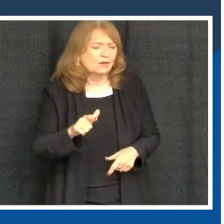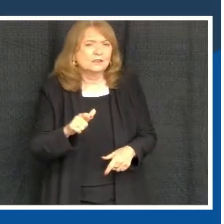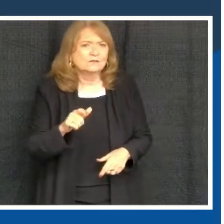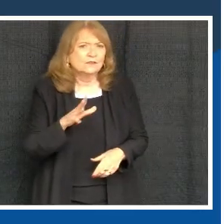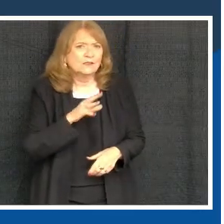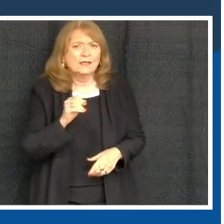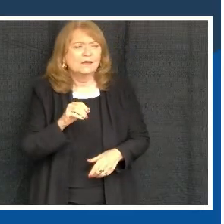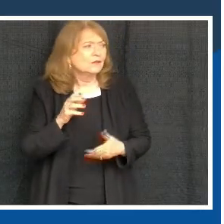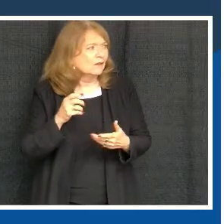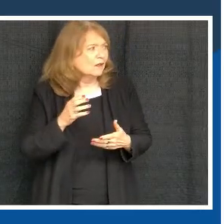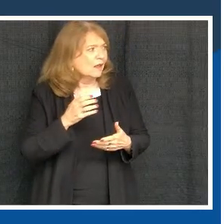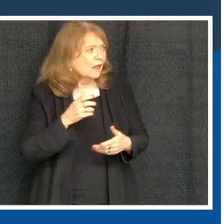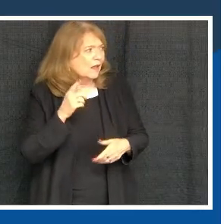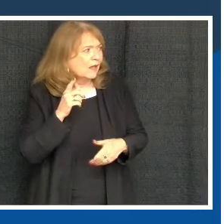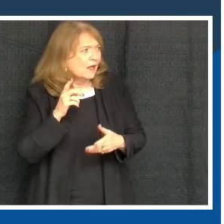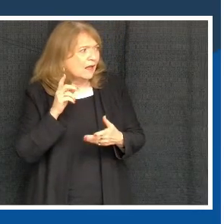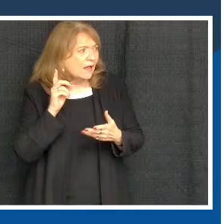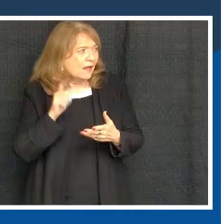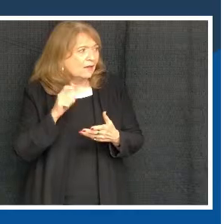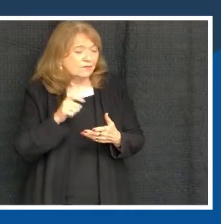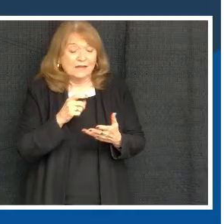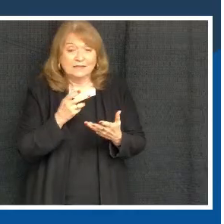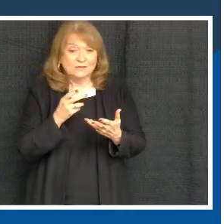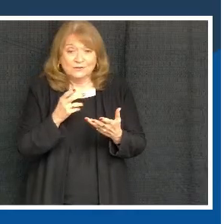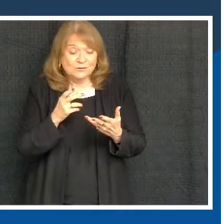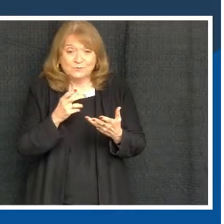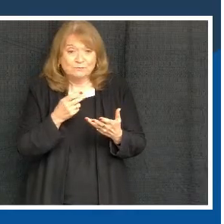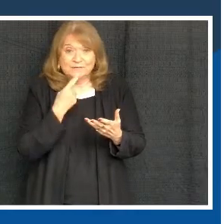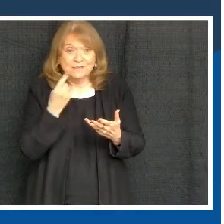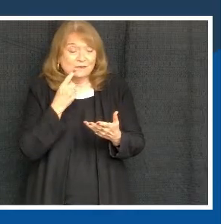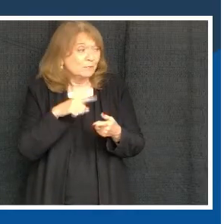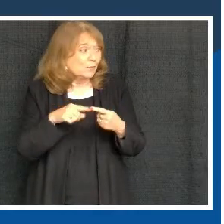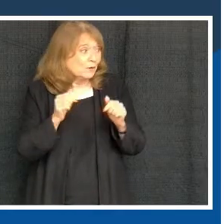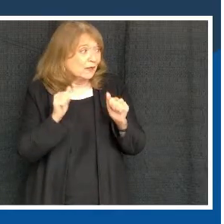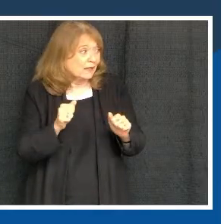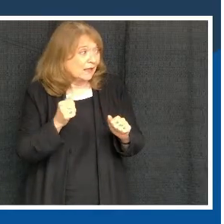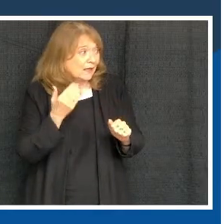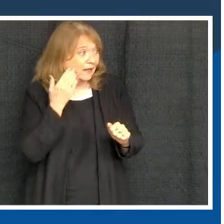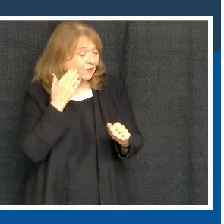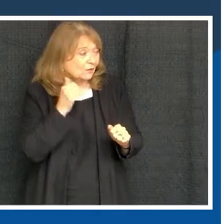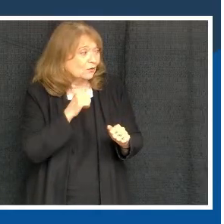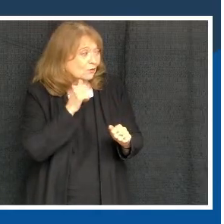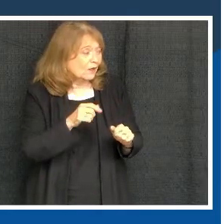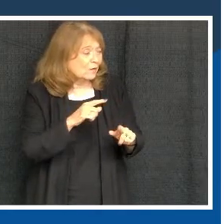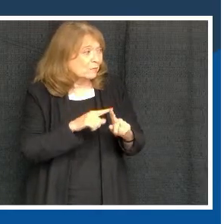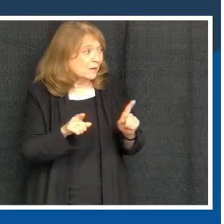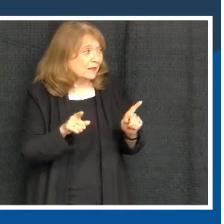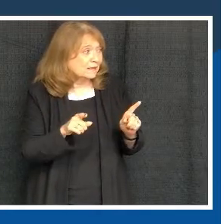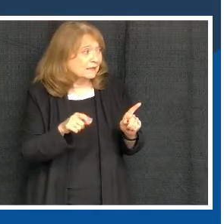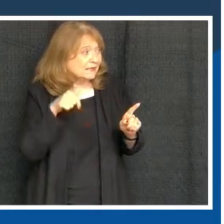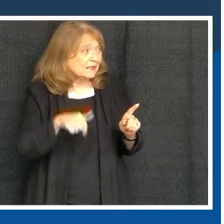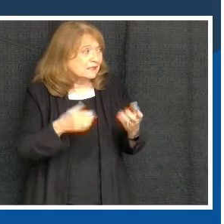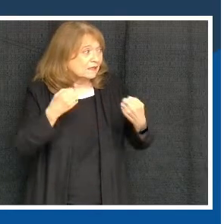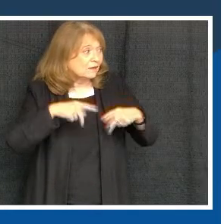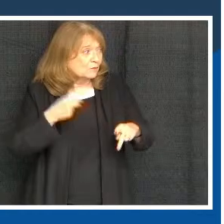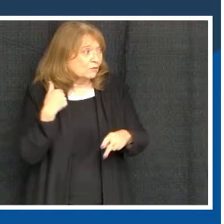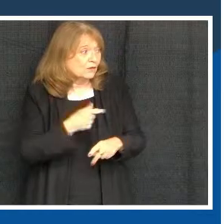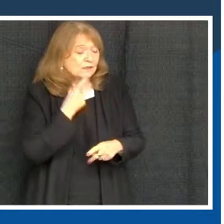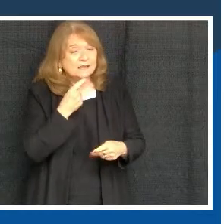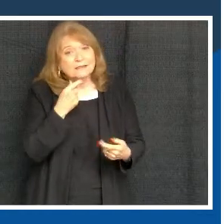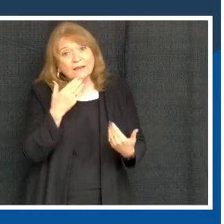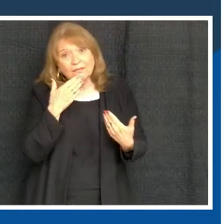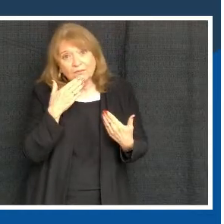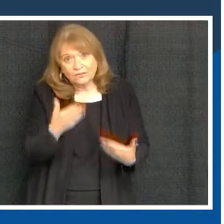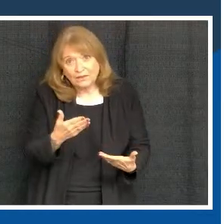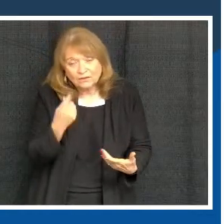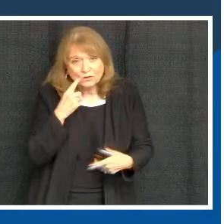Got to get my shot in where I can. I know you're not, but this is an opportunity for us to say thank you for the work you're